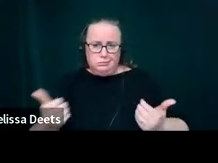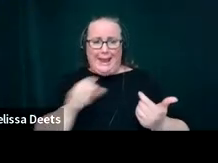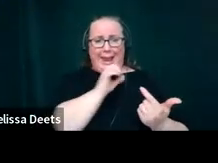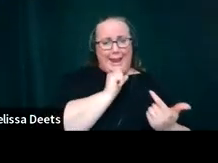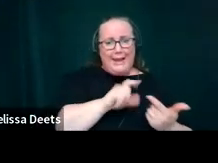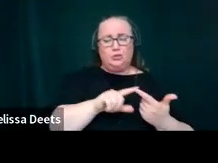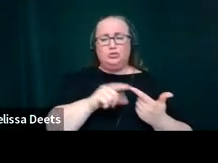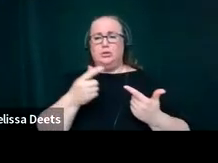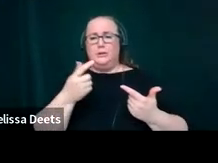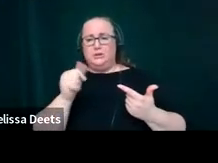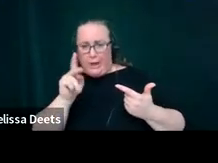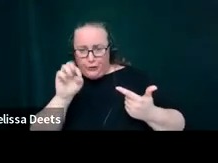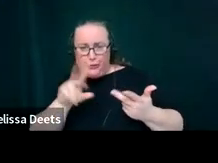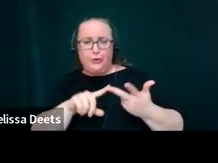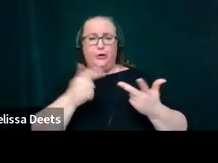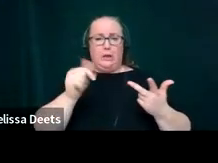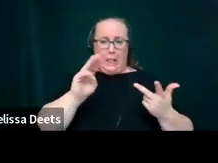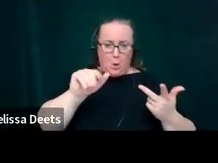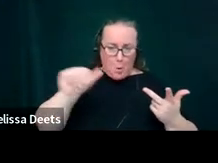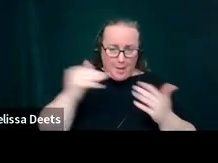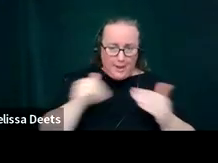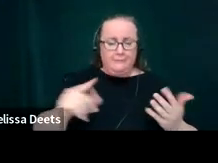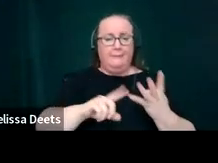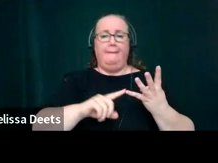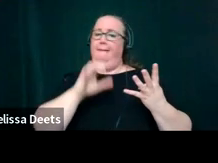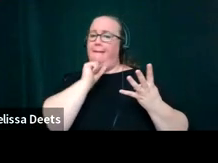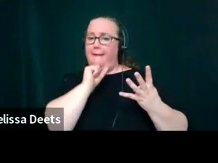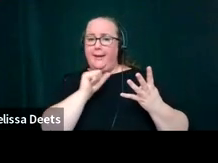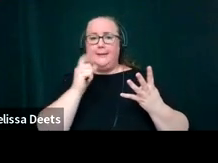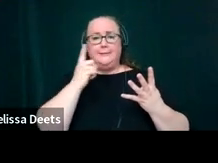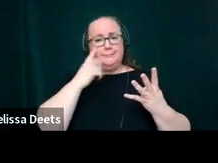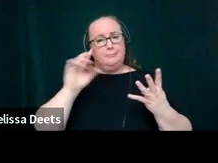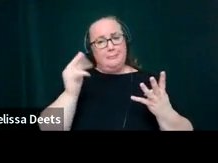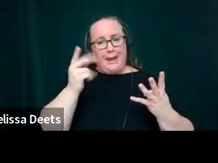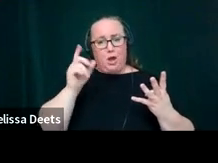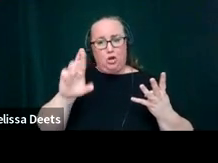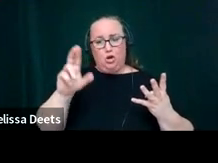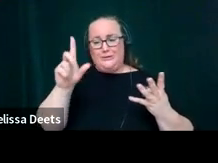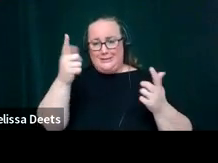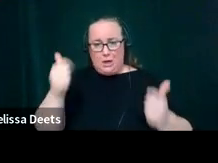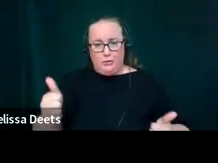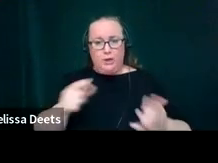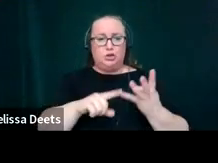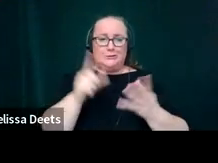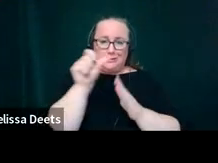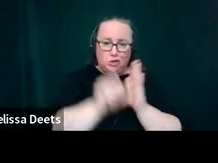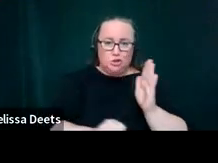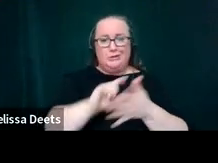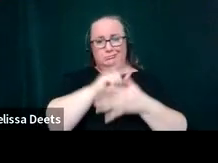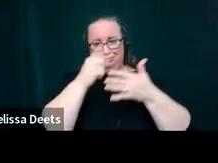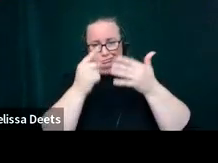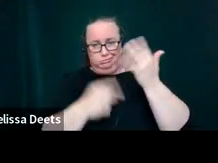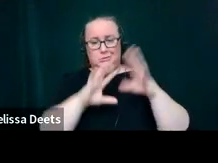glaucoma, other ophthalmic diseases such as age-related macular degeneration, surgery, etc.